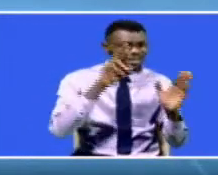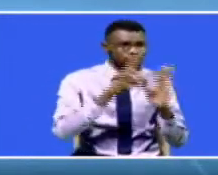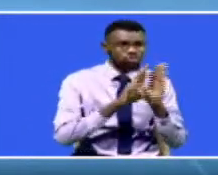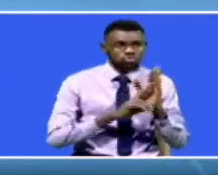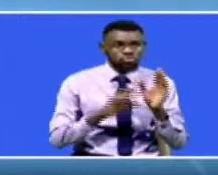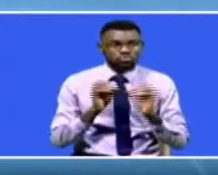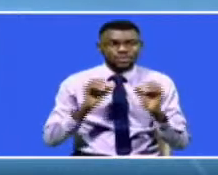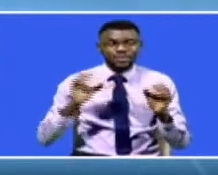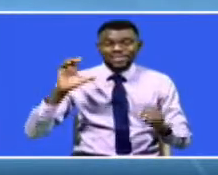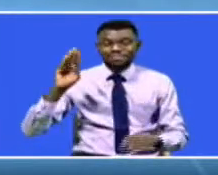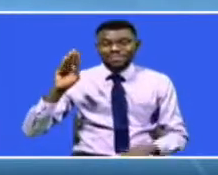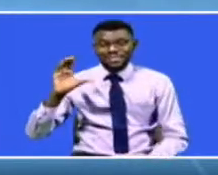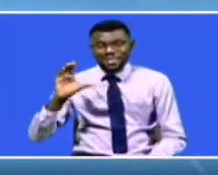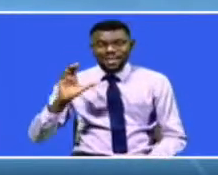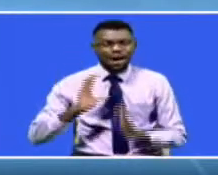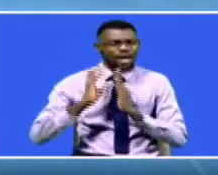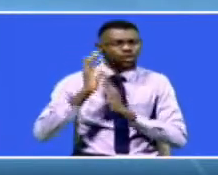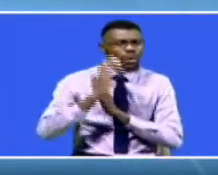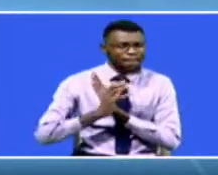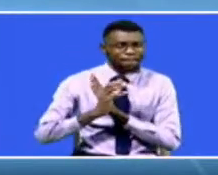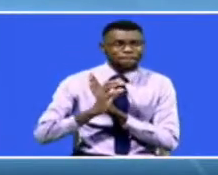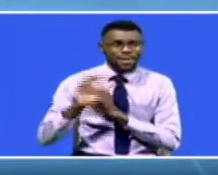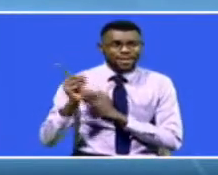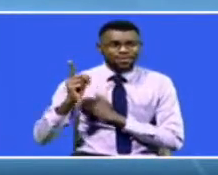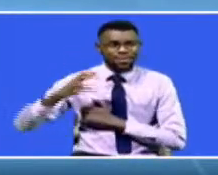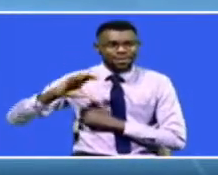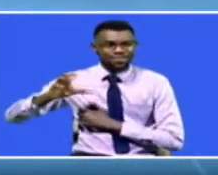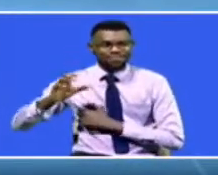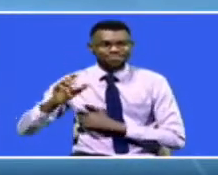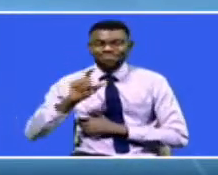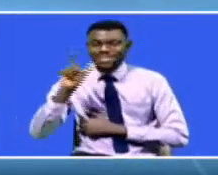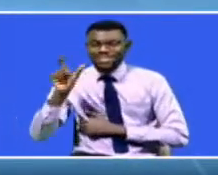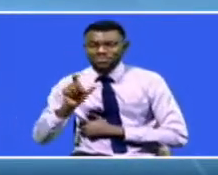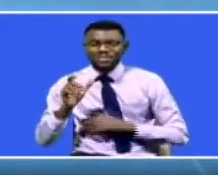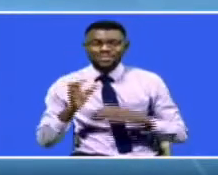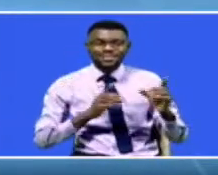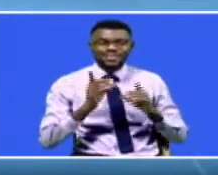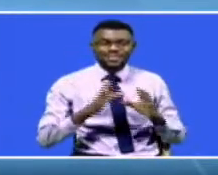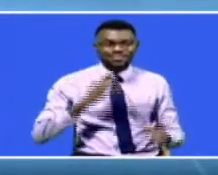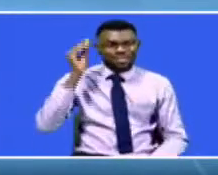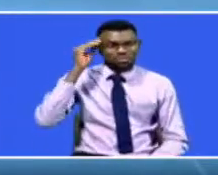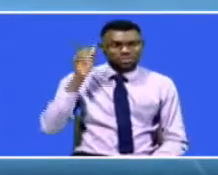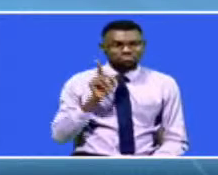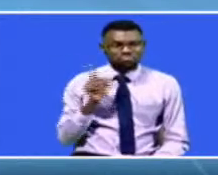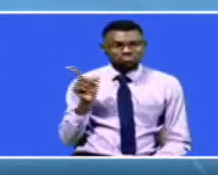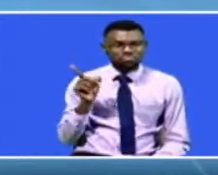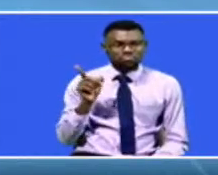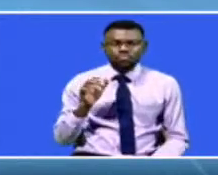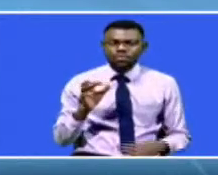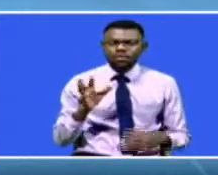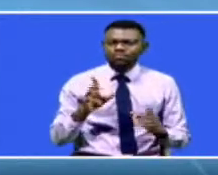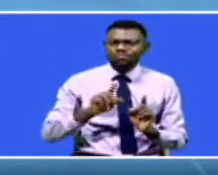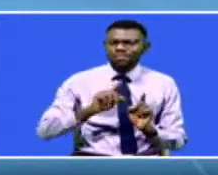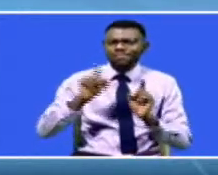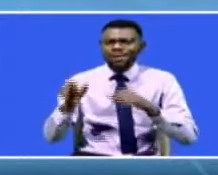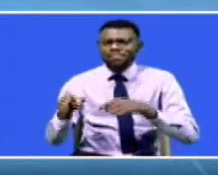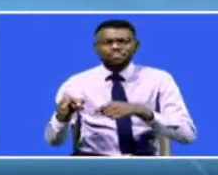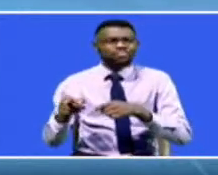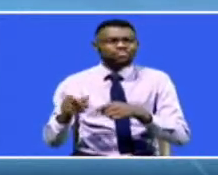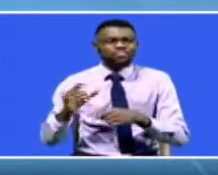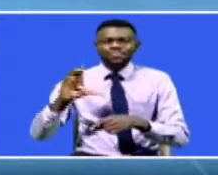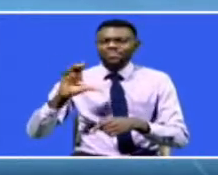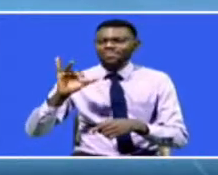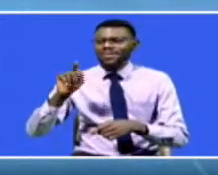on the CBC curriculum. Nairobi County Regional Director of Education, Margaret Lesuda, who toured CT Rose